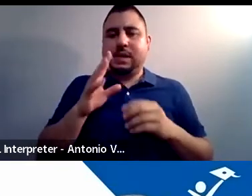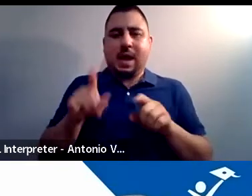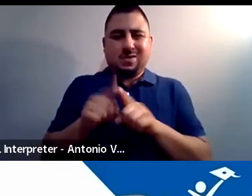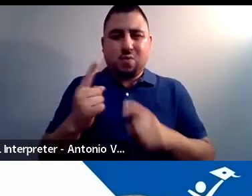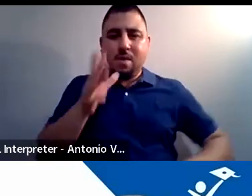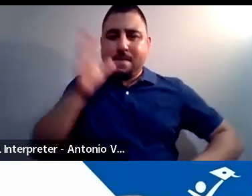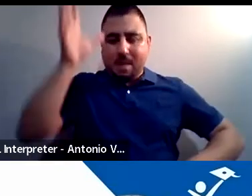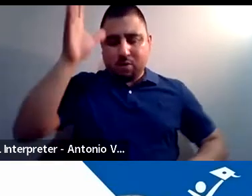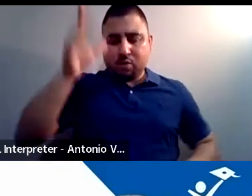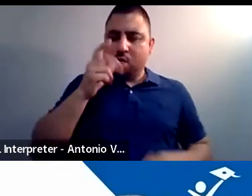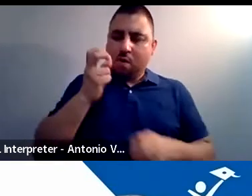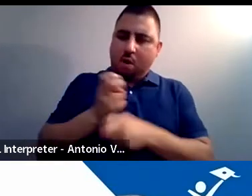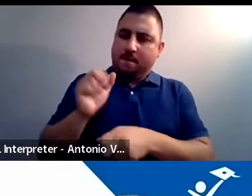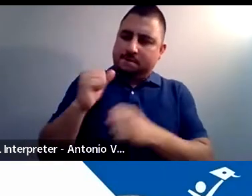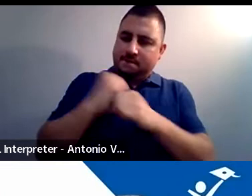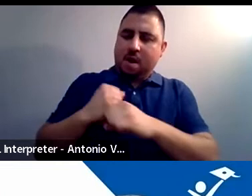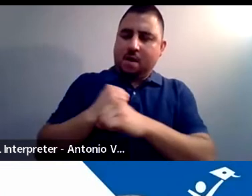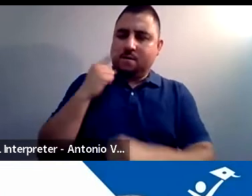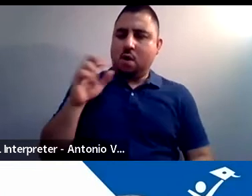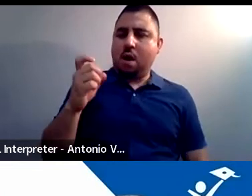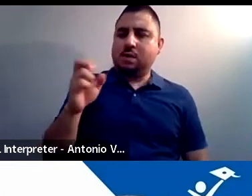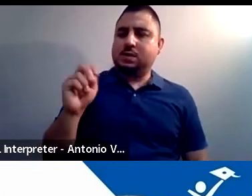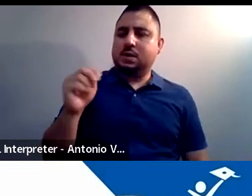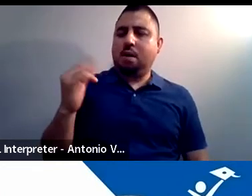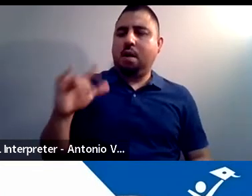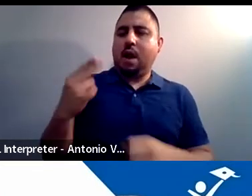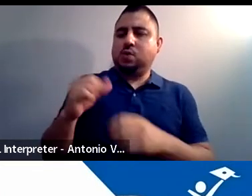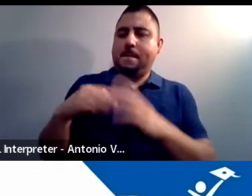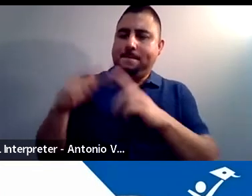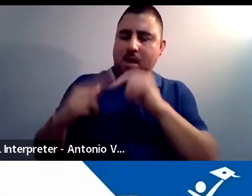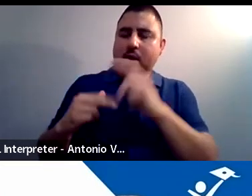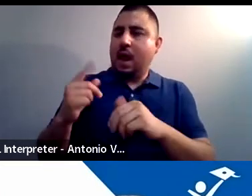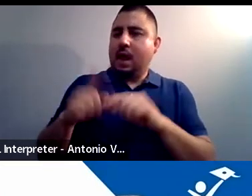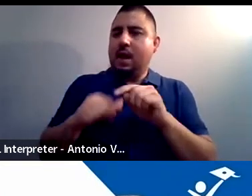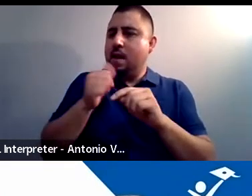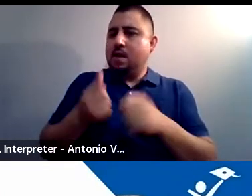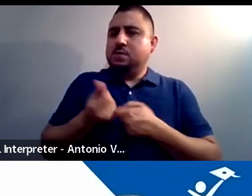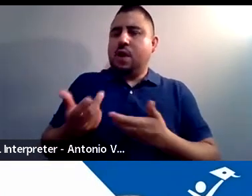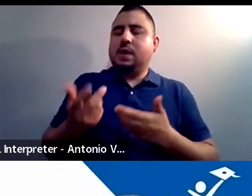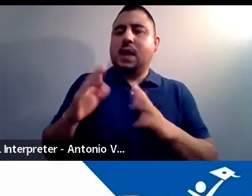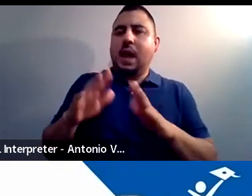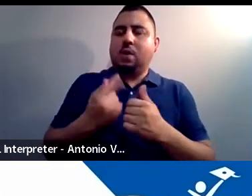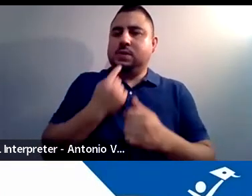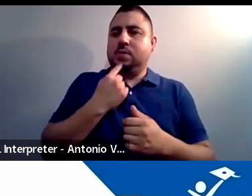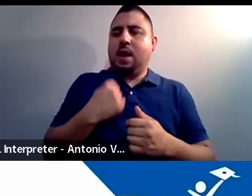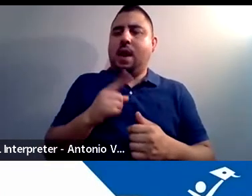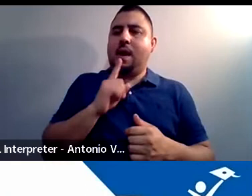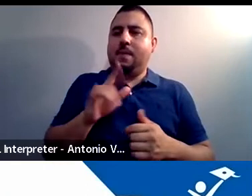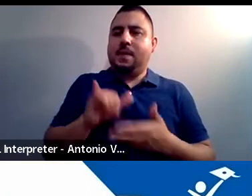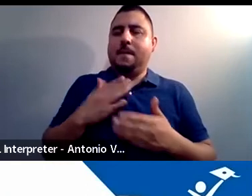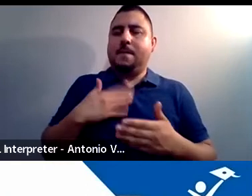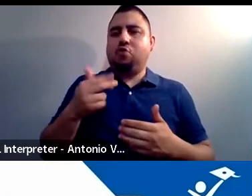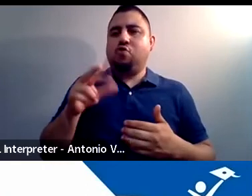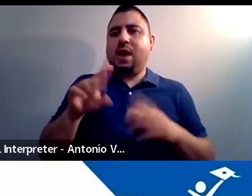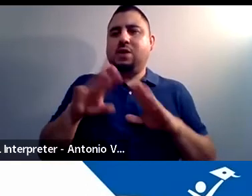the parents who fought hard to get the new Oxon Hill High School built, I cannot express how seriously disappointed I am that my grandchildren